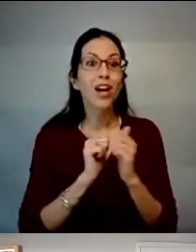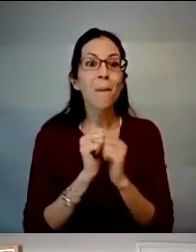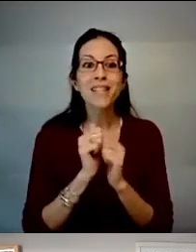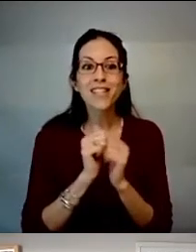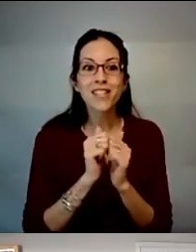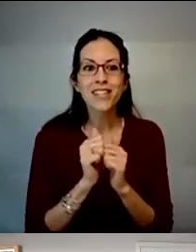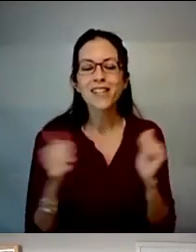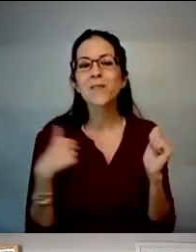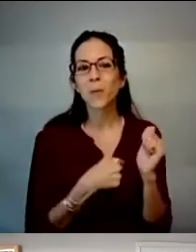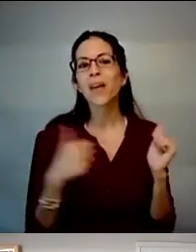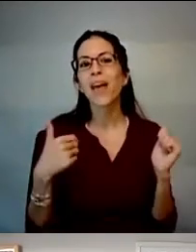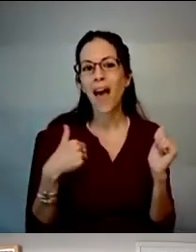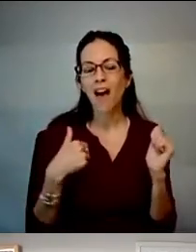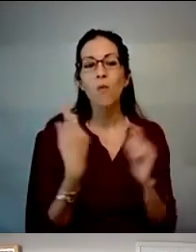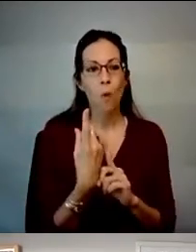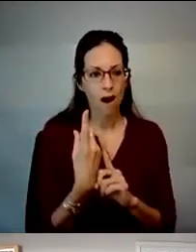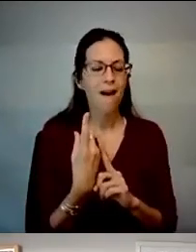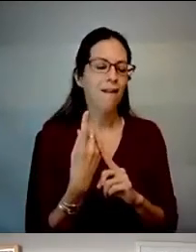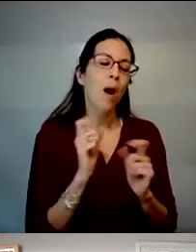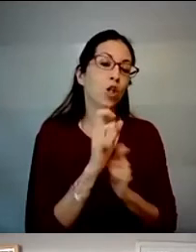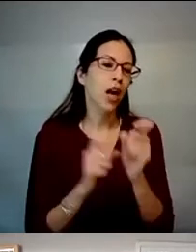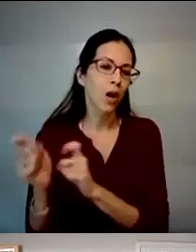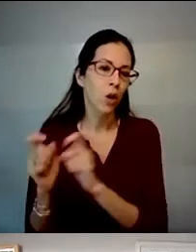have is a charitable organization submit their